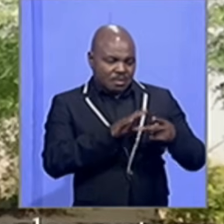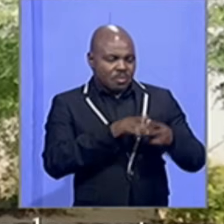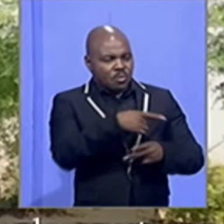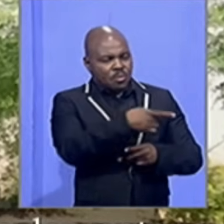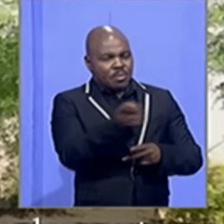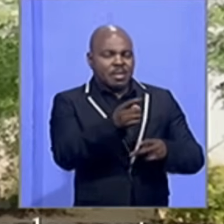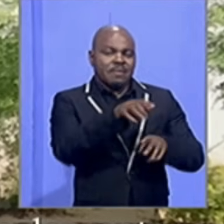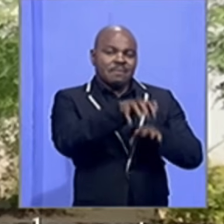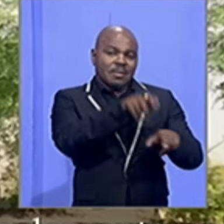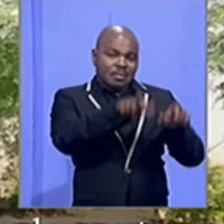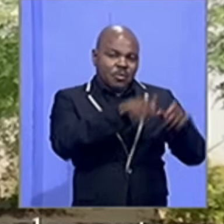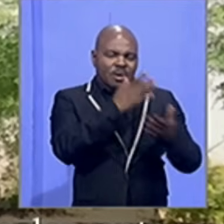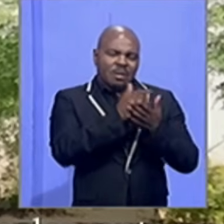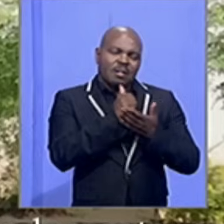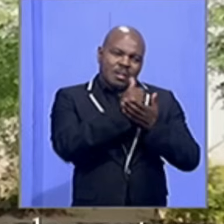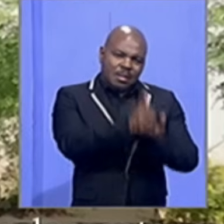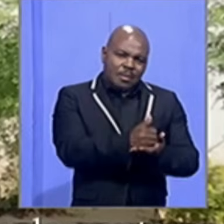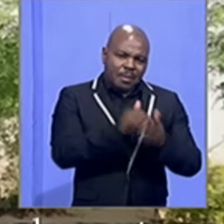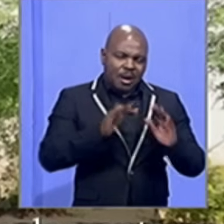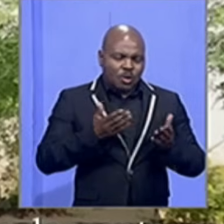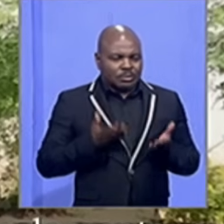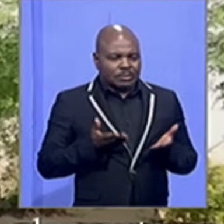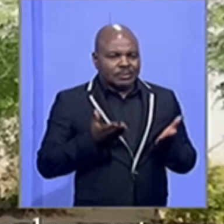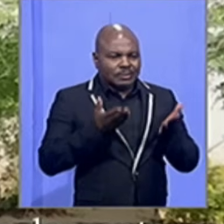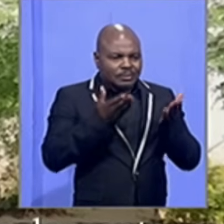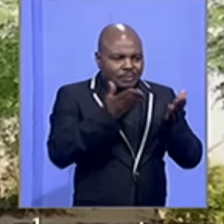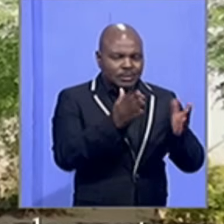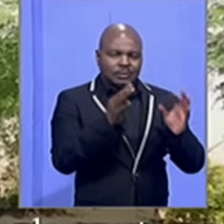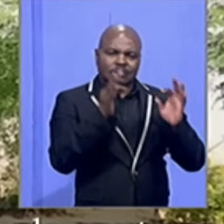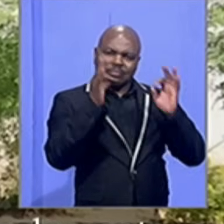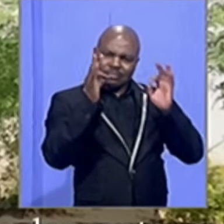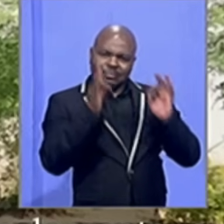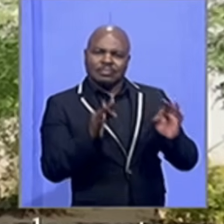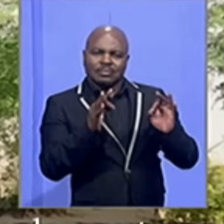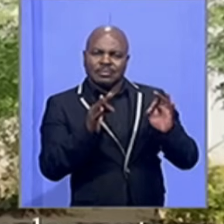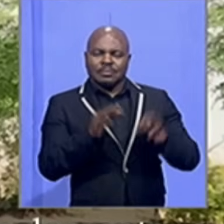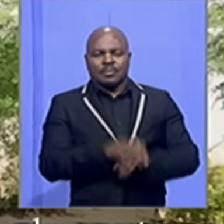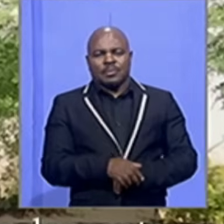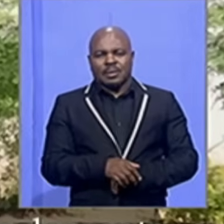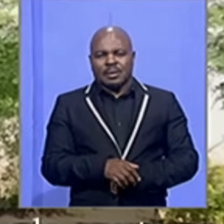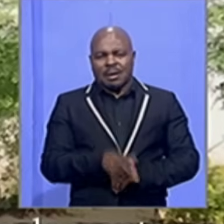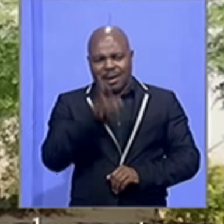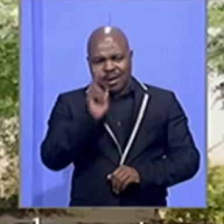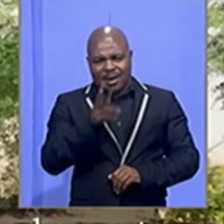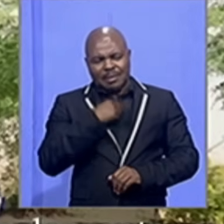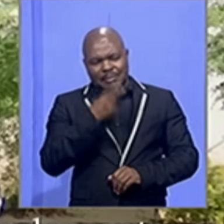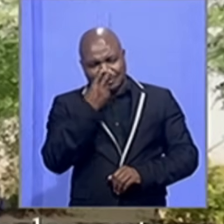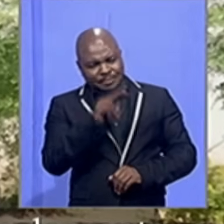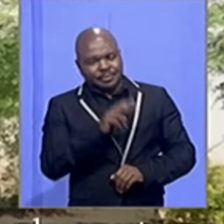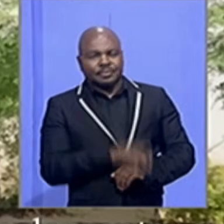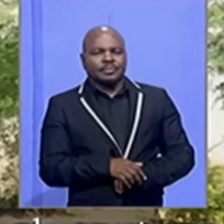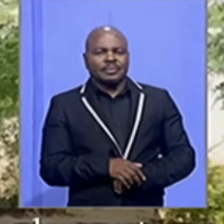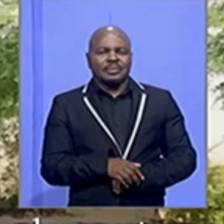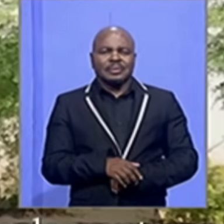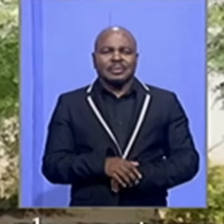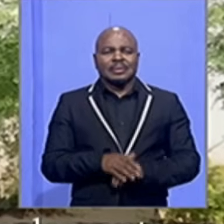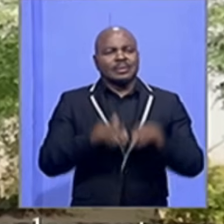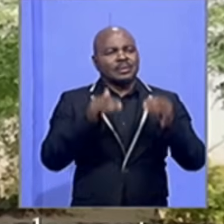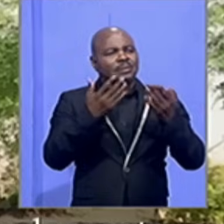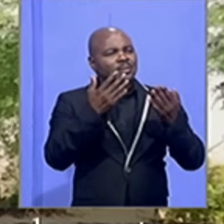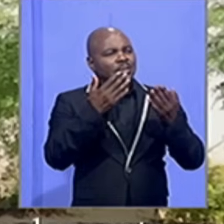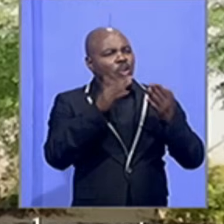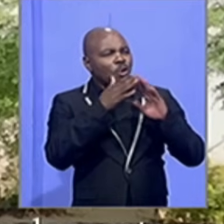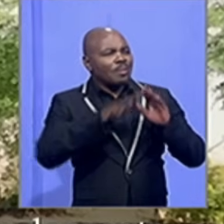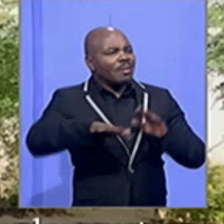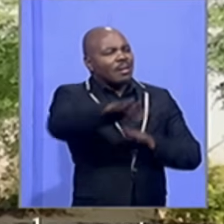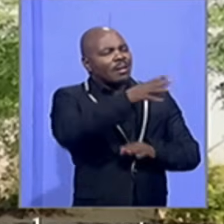re kgone gore re ba fe a service delivery e le goreng e right ge re ra checka gape go na le mitse mengata re sepitse mo ga